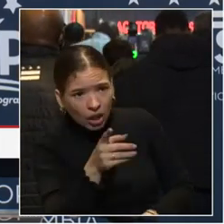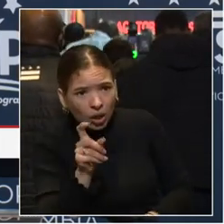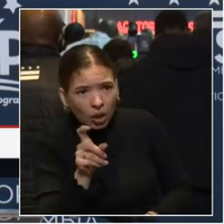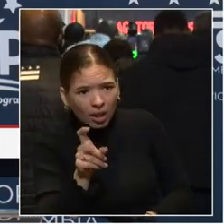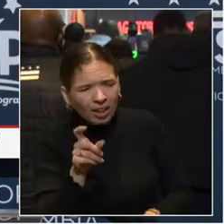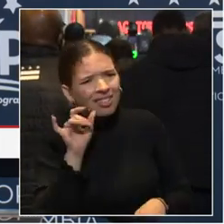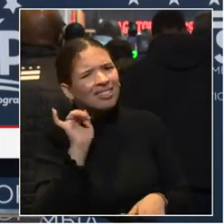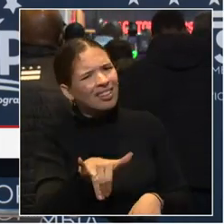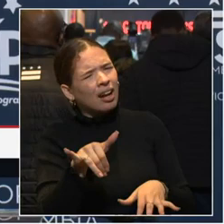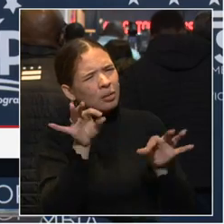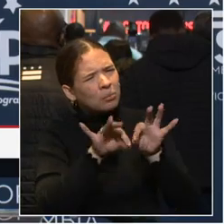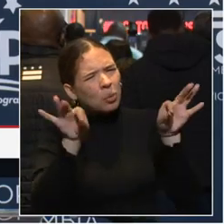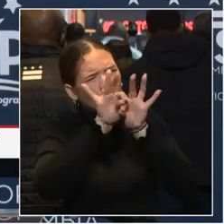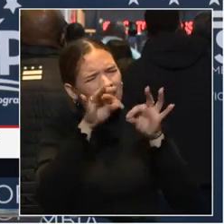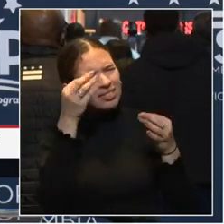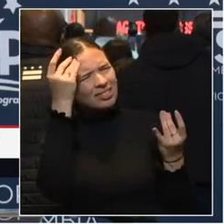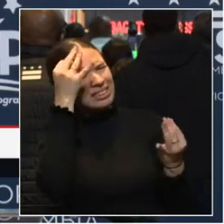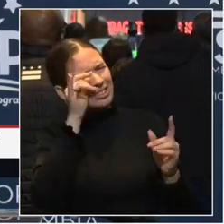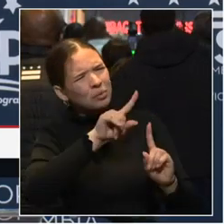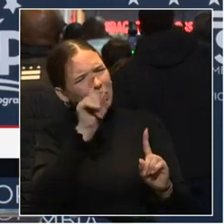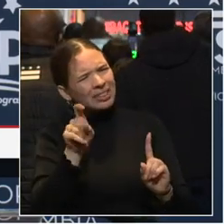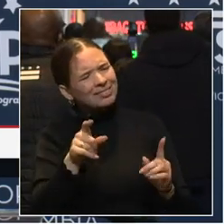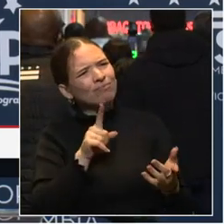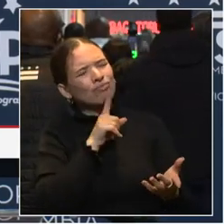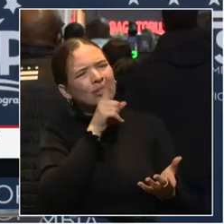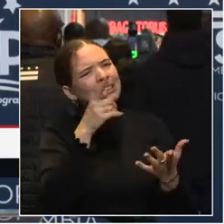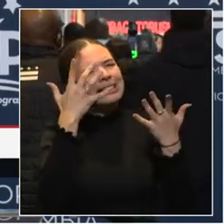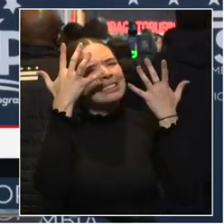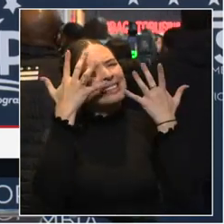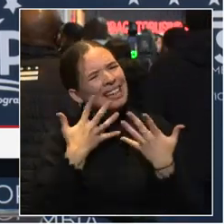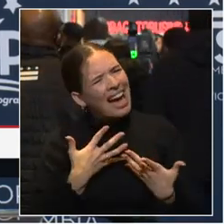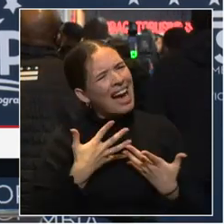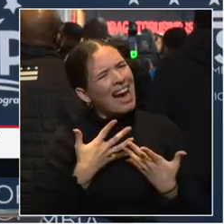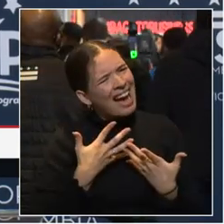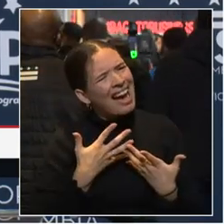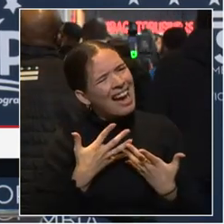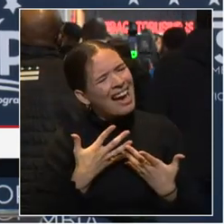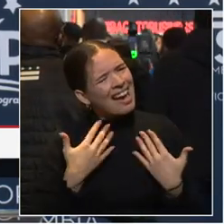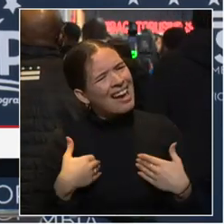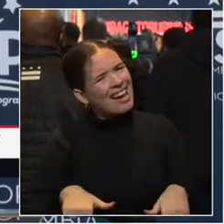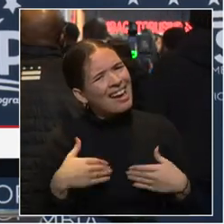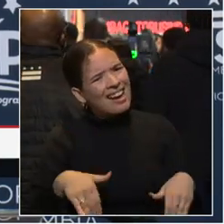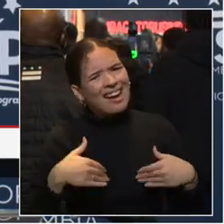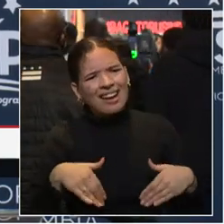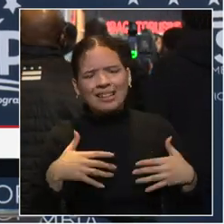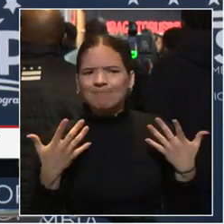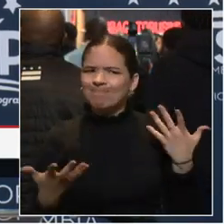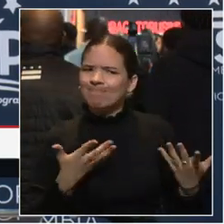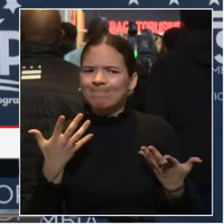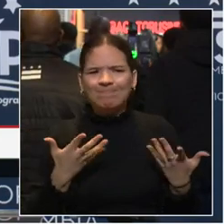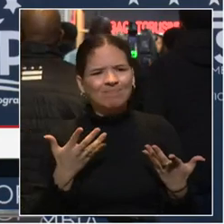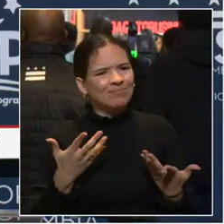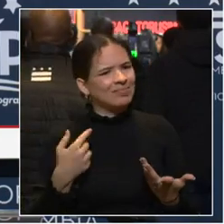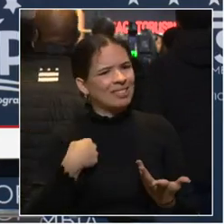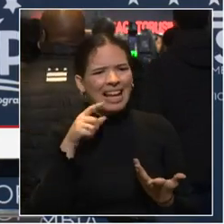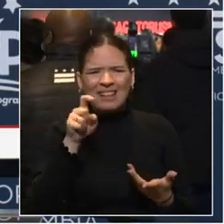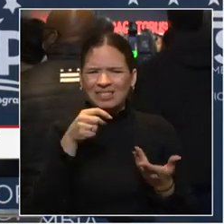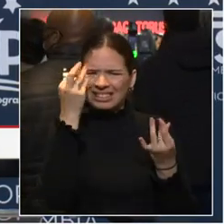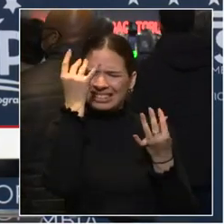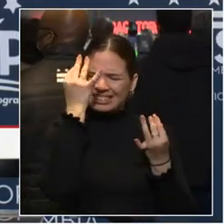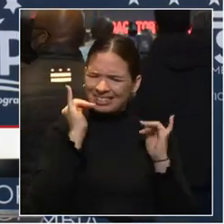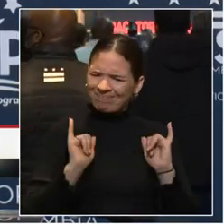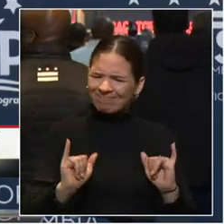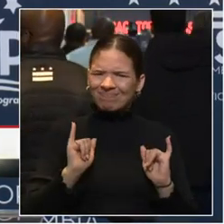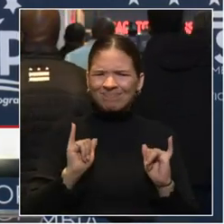questions, unfortunately, is part of decision making that we have to do when we're in a country